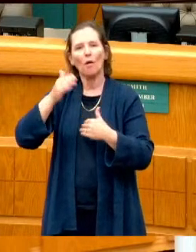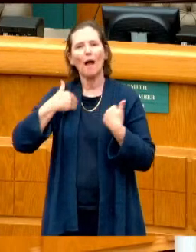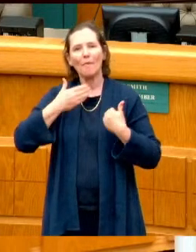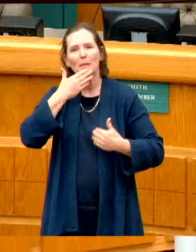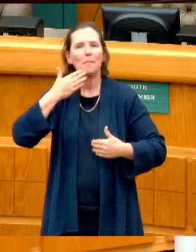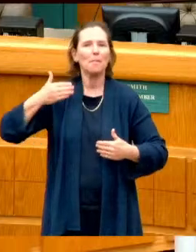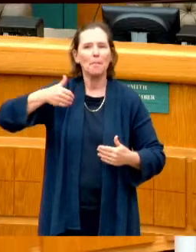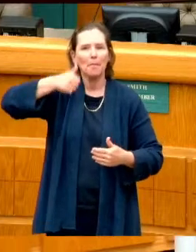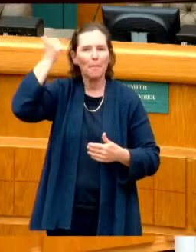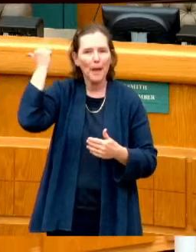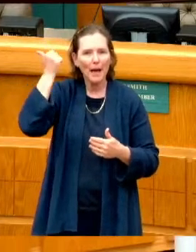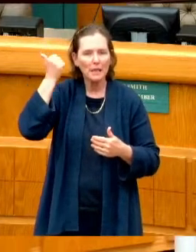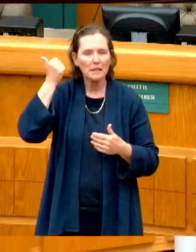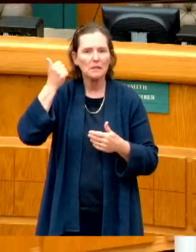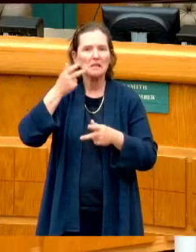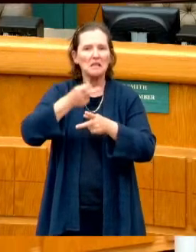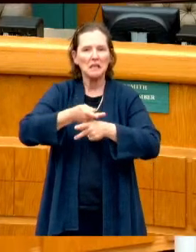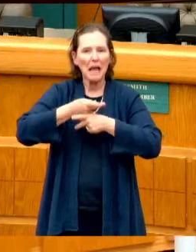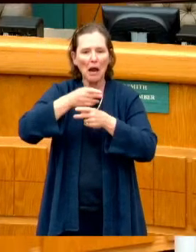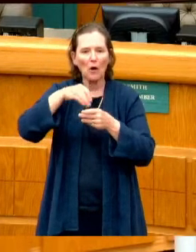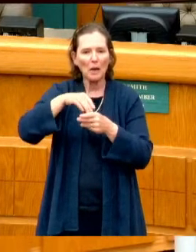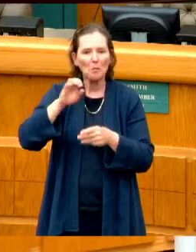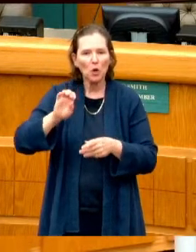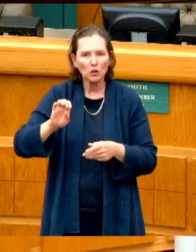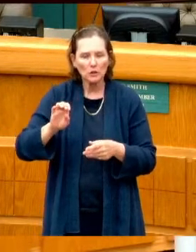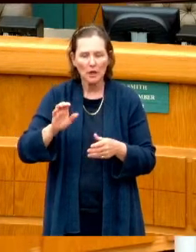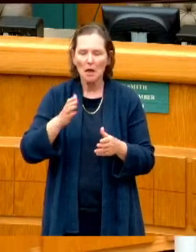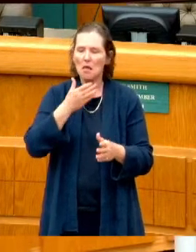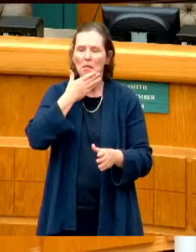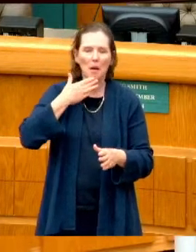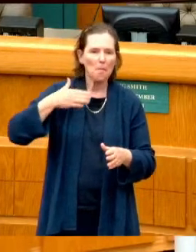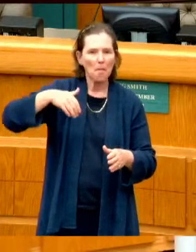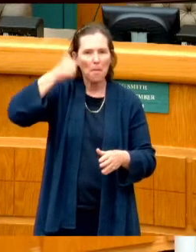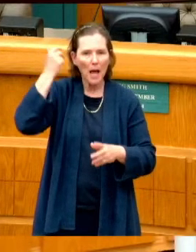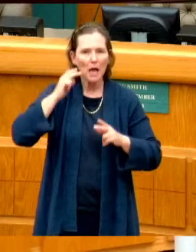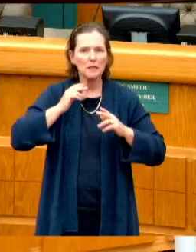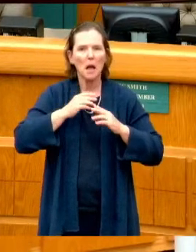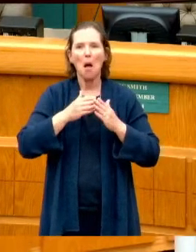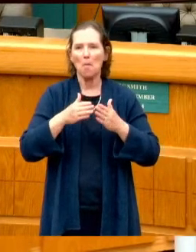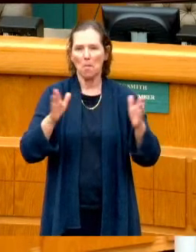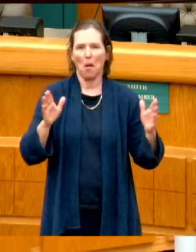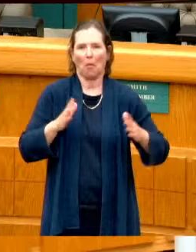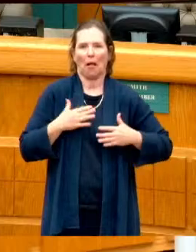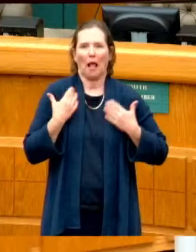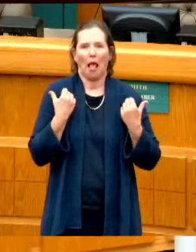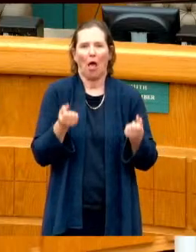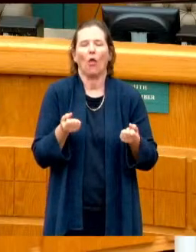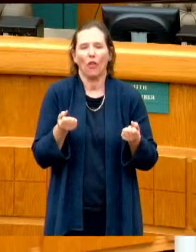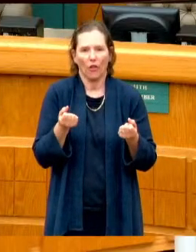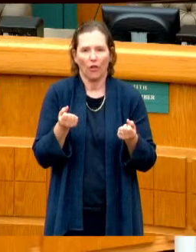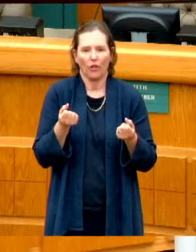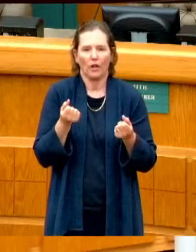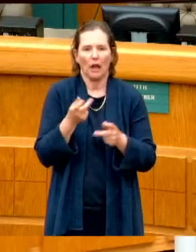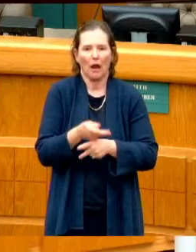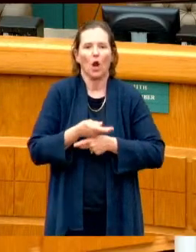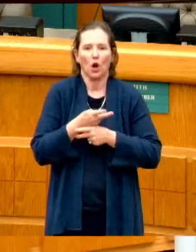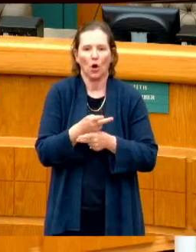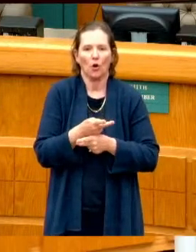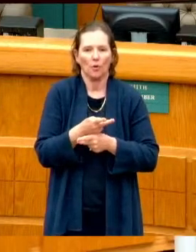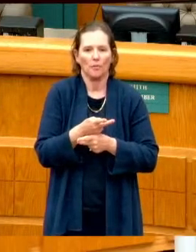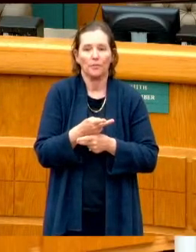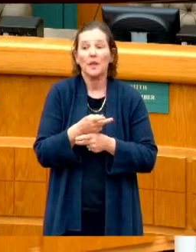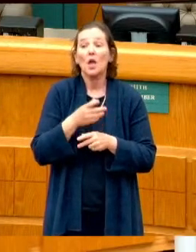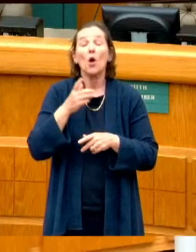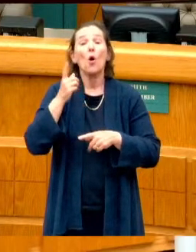So as we delivered a walk-in delivery system at the Richard Borchard Fairgrounds, the first day it felt a little uncomfortable. By